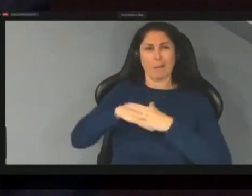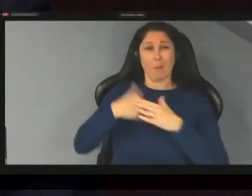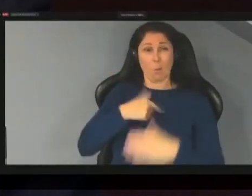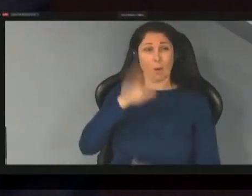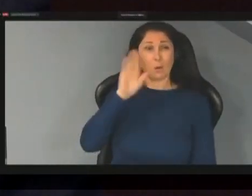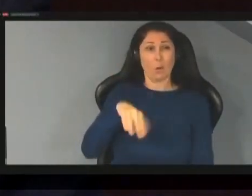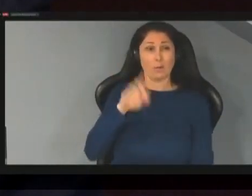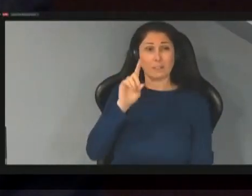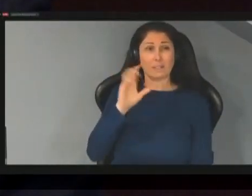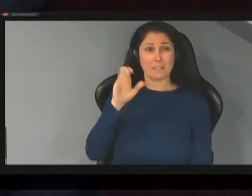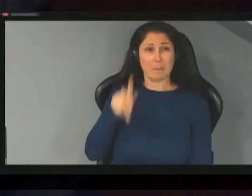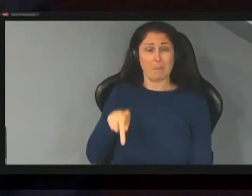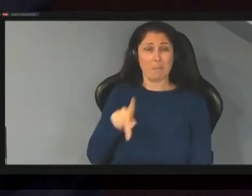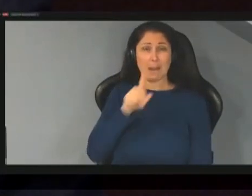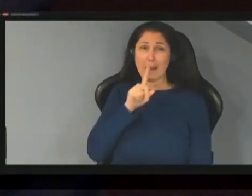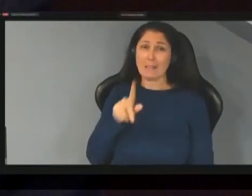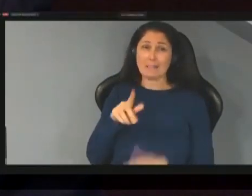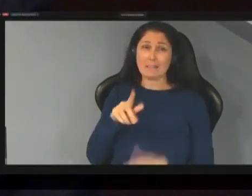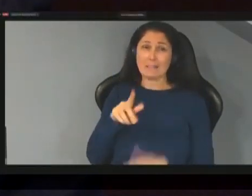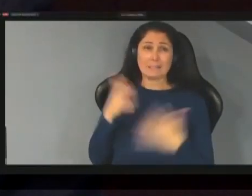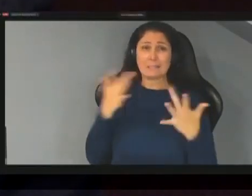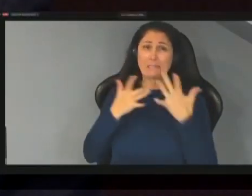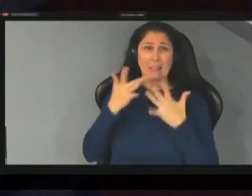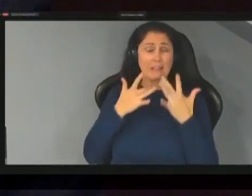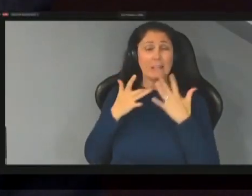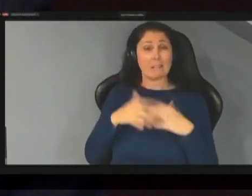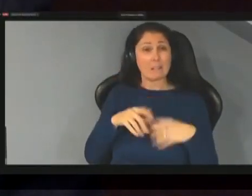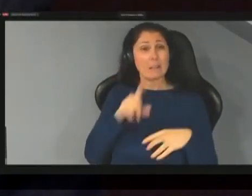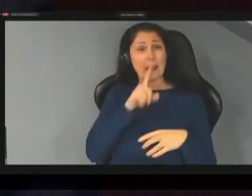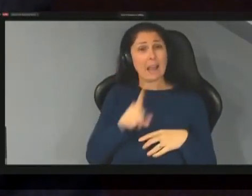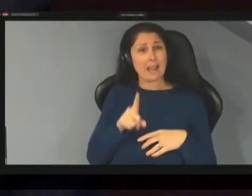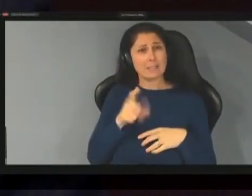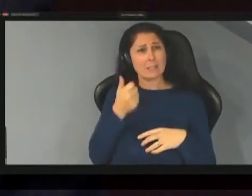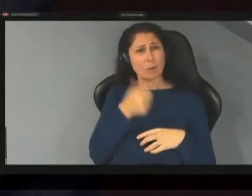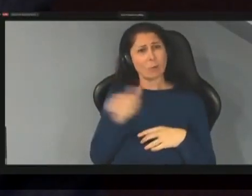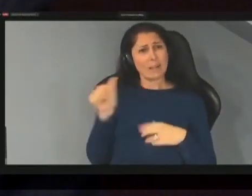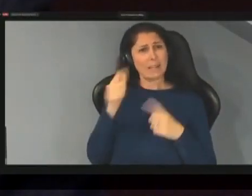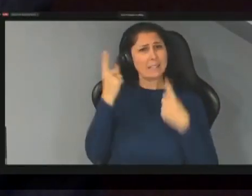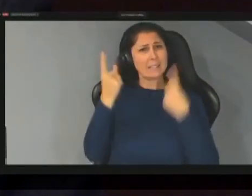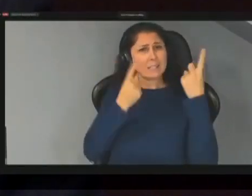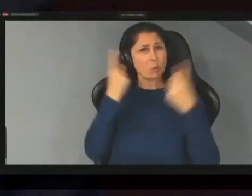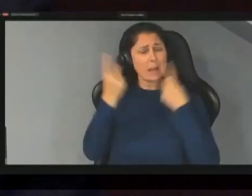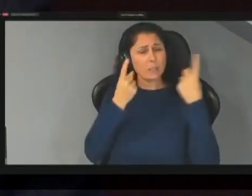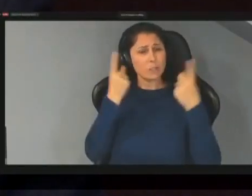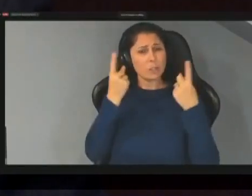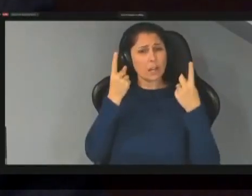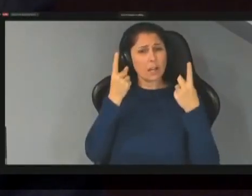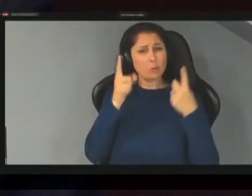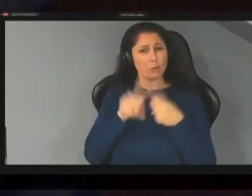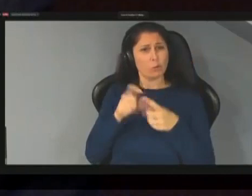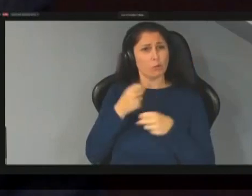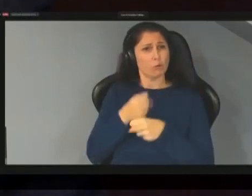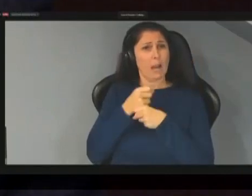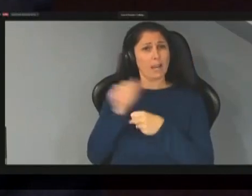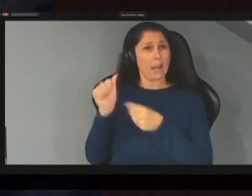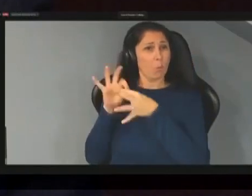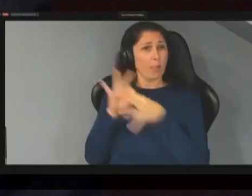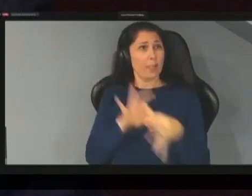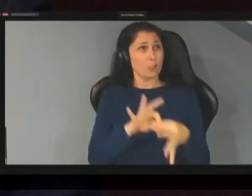is thin, right? Has there been any given consideration to creating a relationship